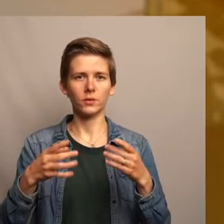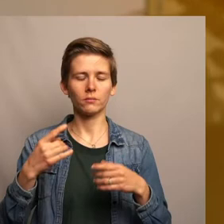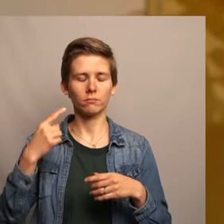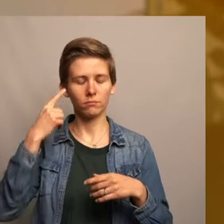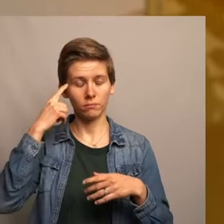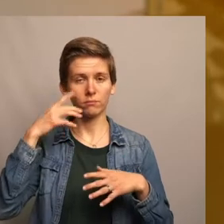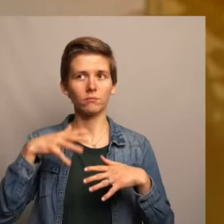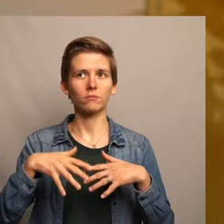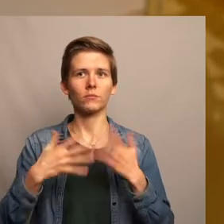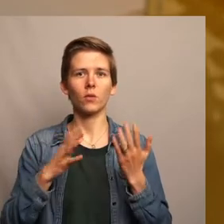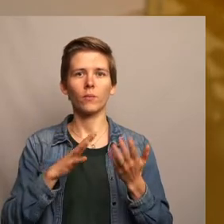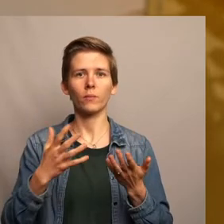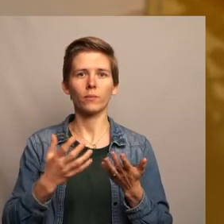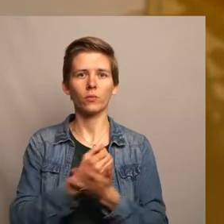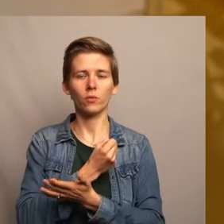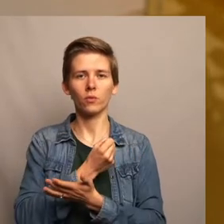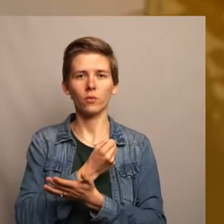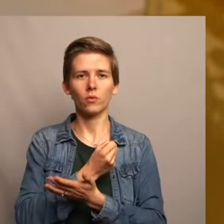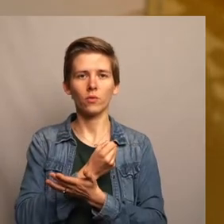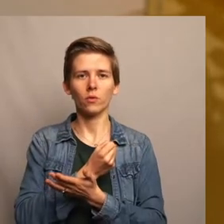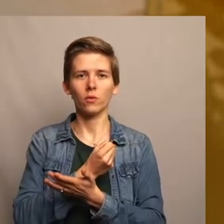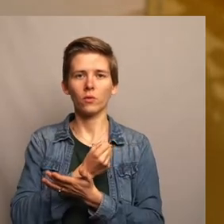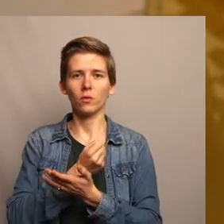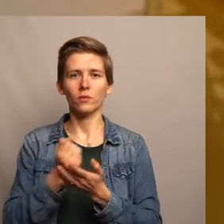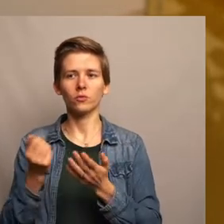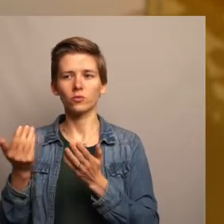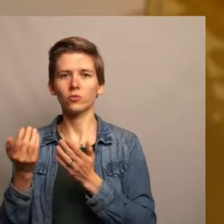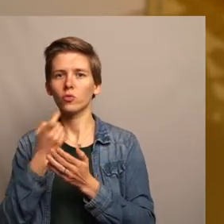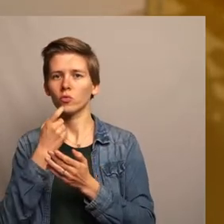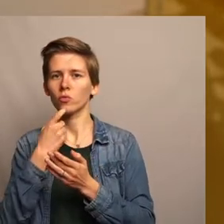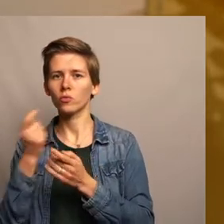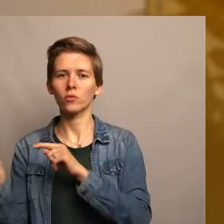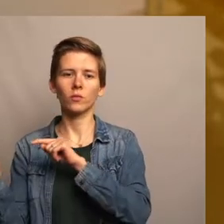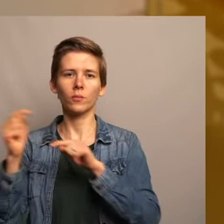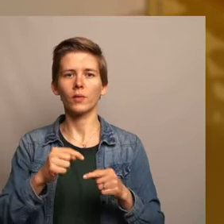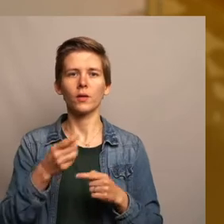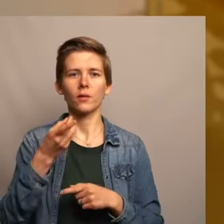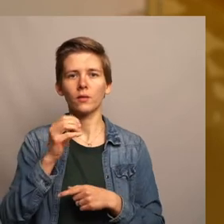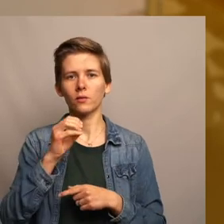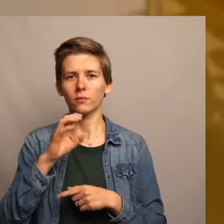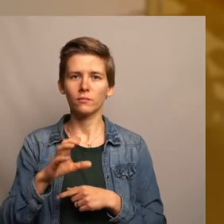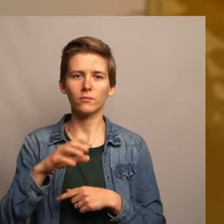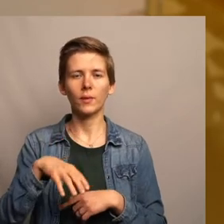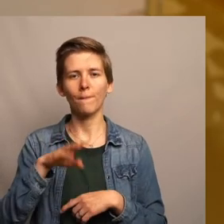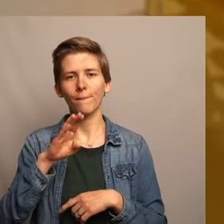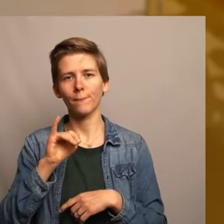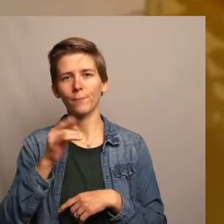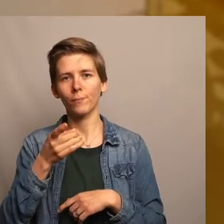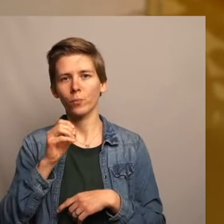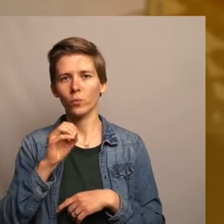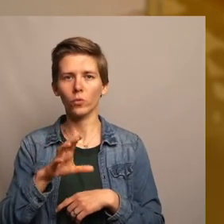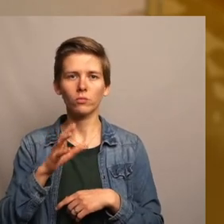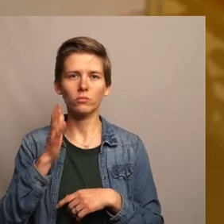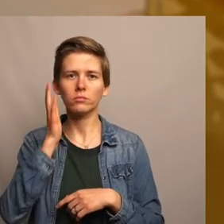the POC or BIPOC bodies came to the country, queer bodies. And then they had to somehow deal with